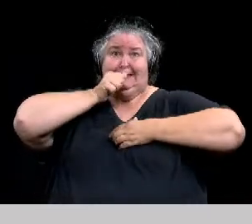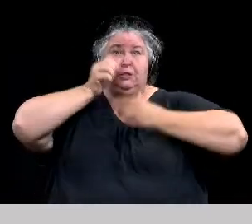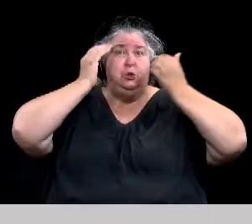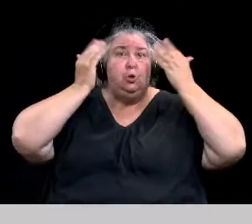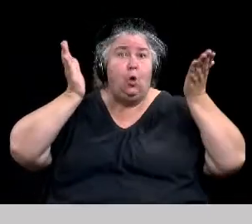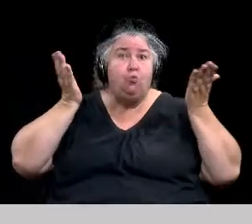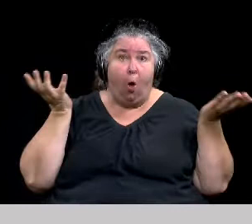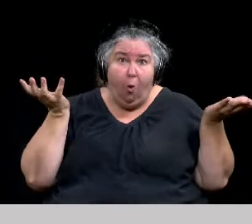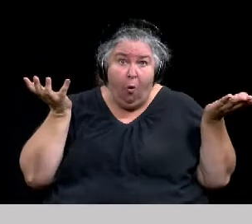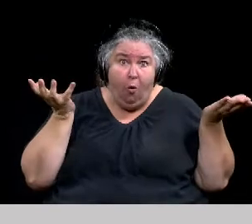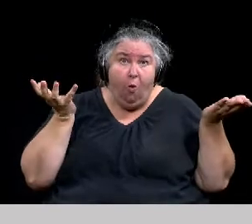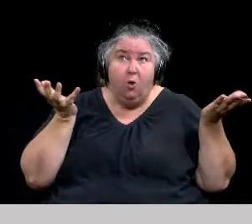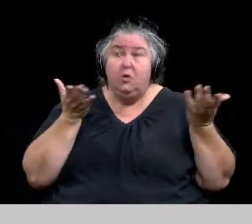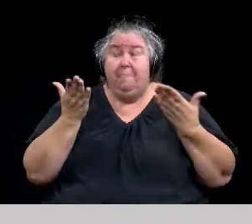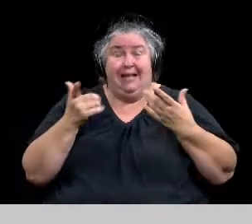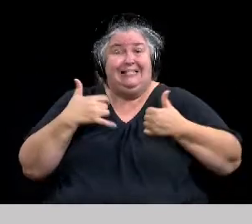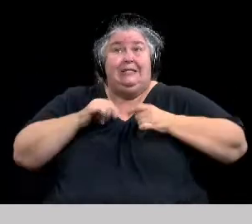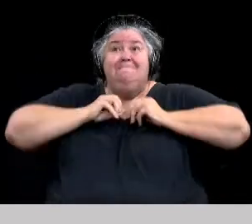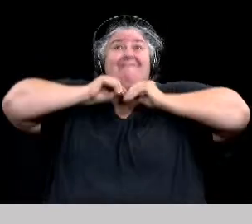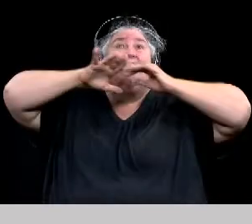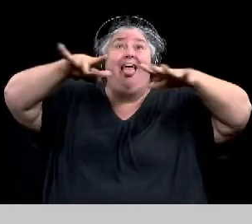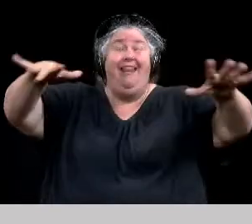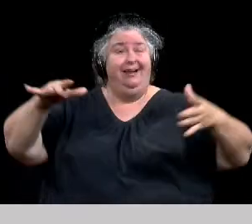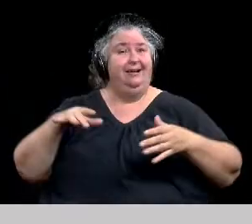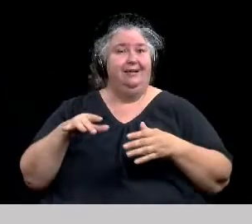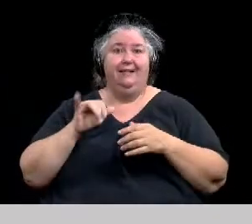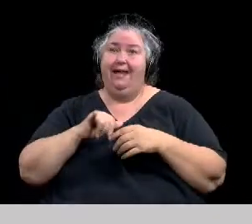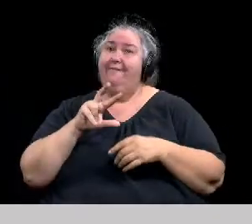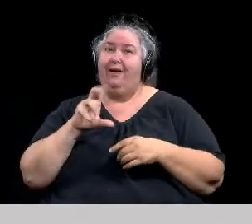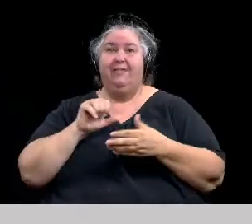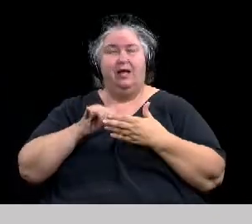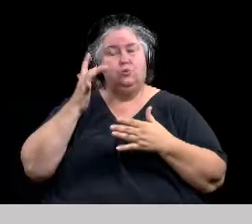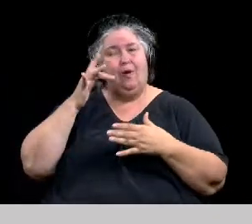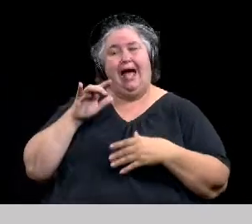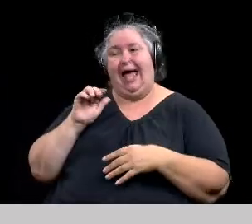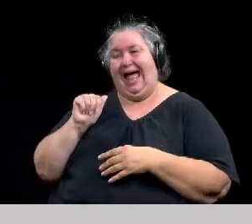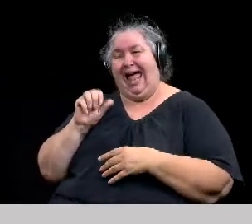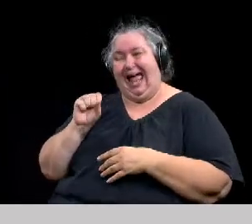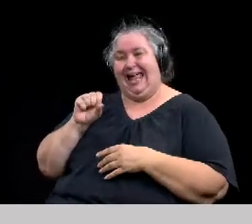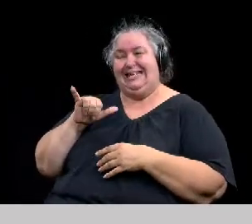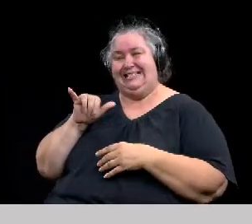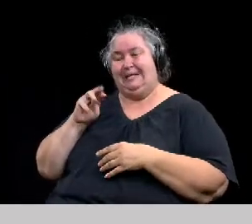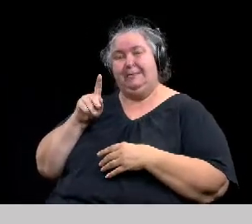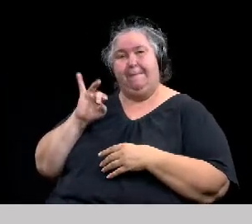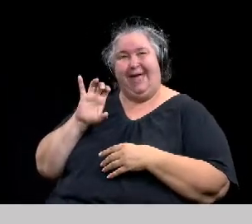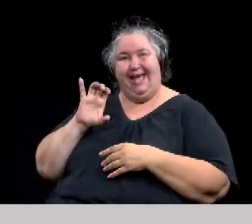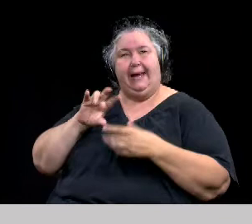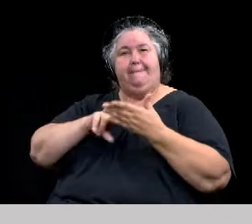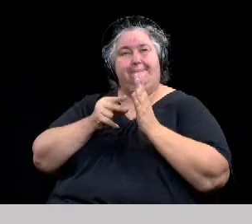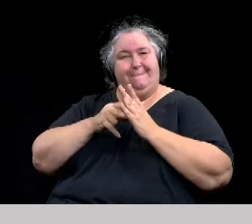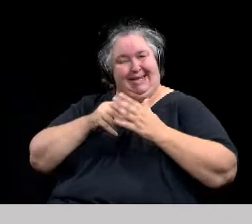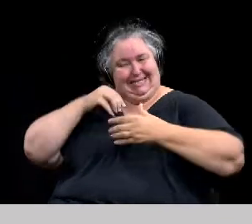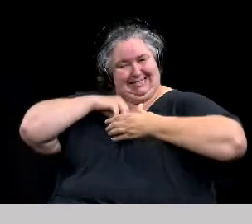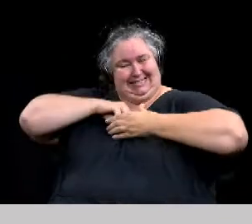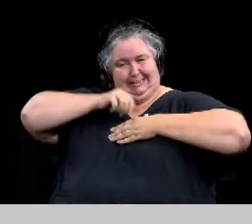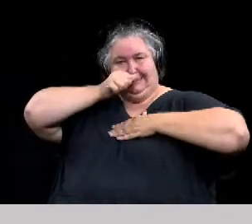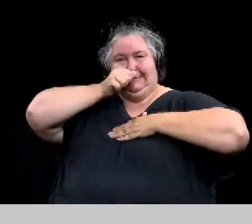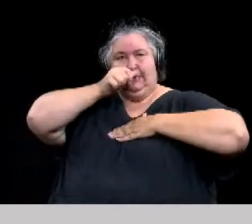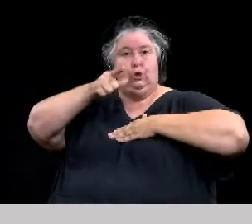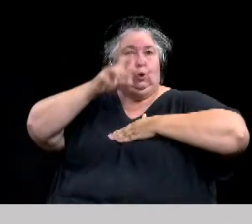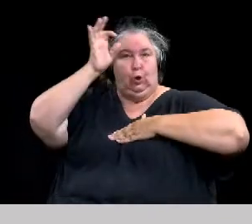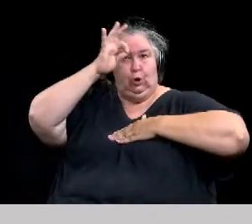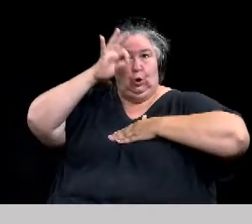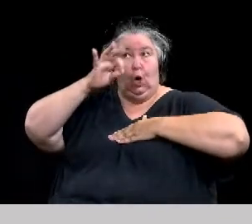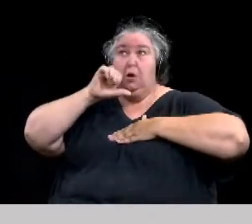symptoms, but you may still be spreading the virus. It's why asymptomatic testing is so very valuable. So please, if you